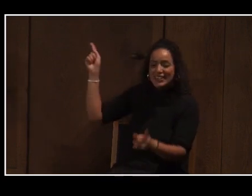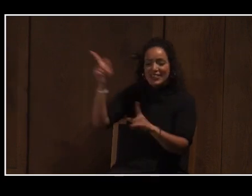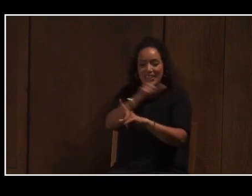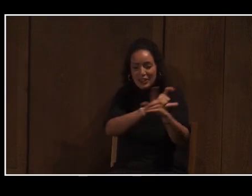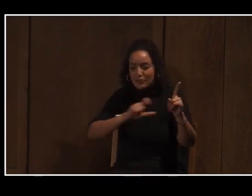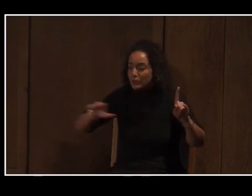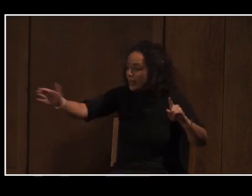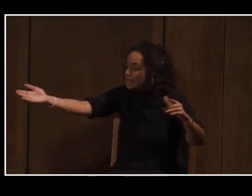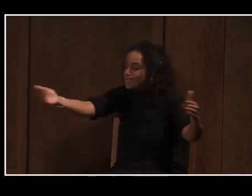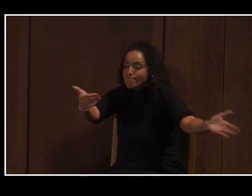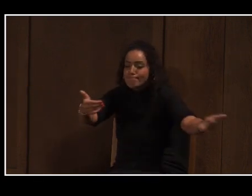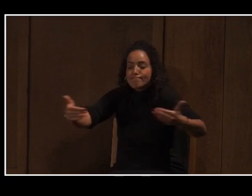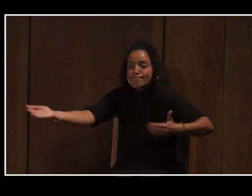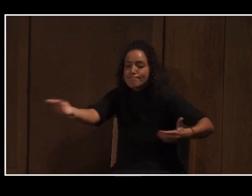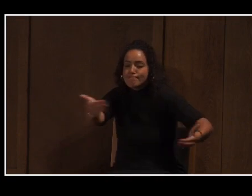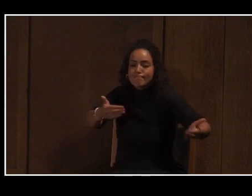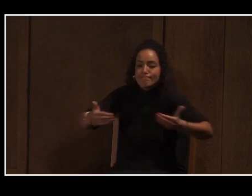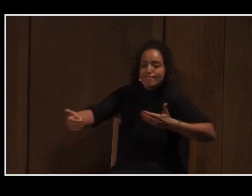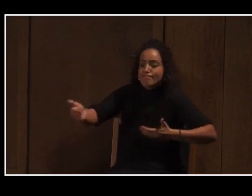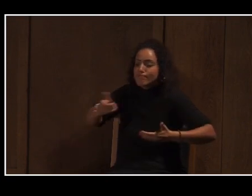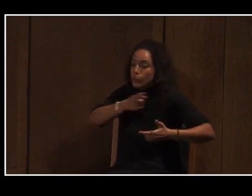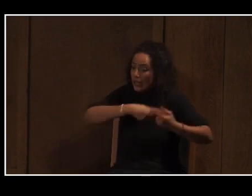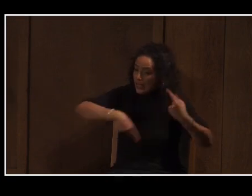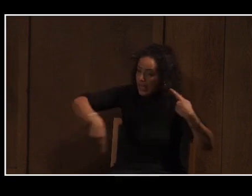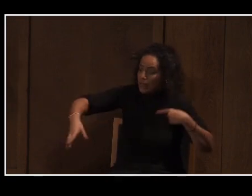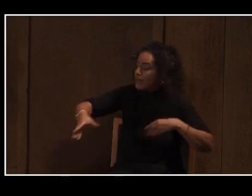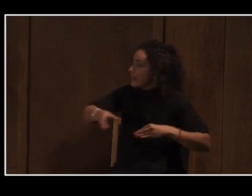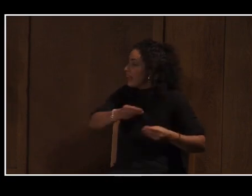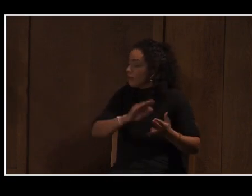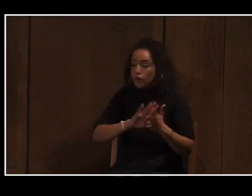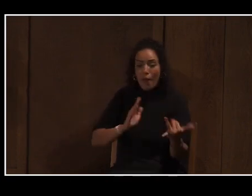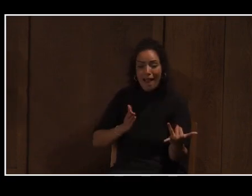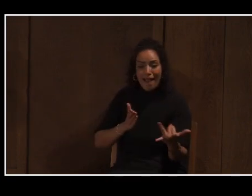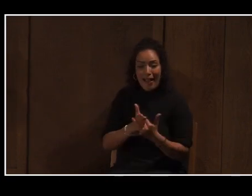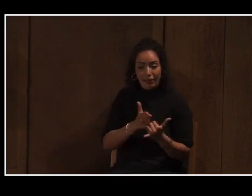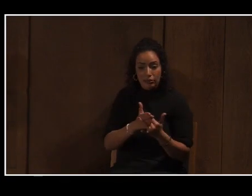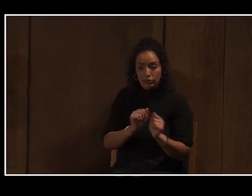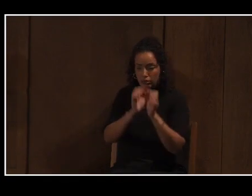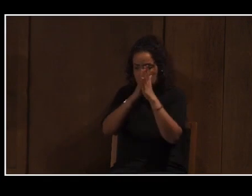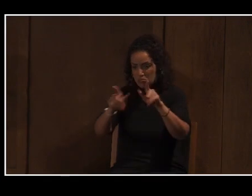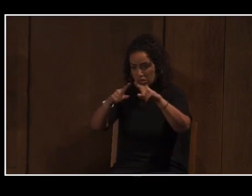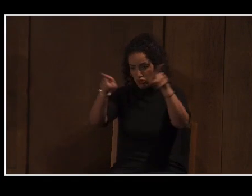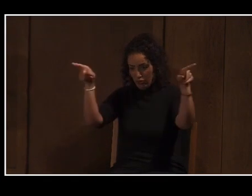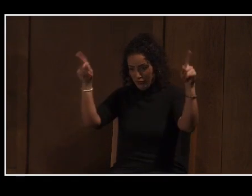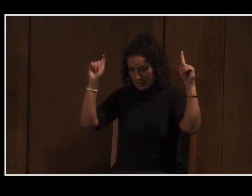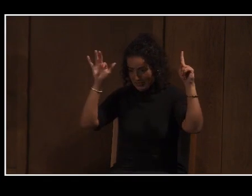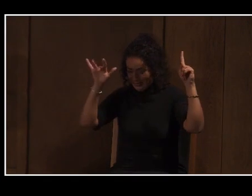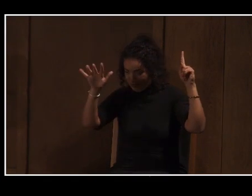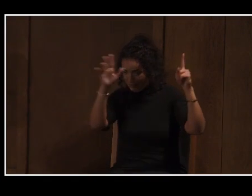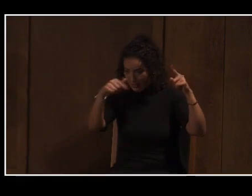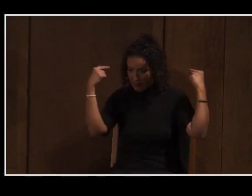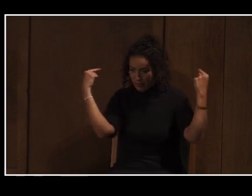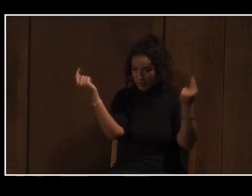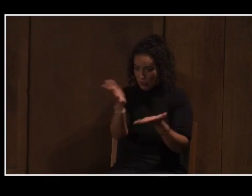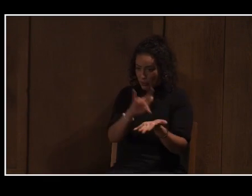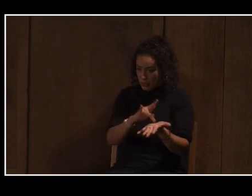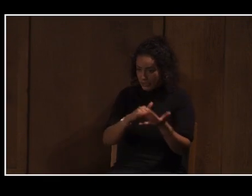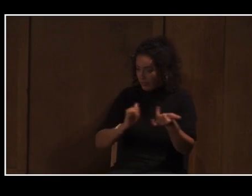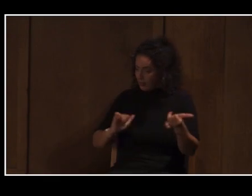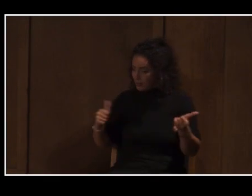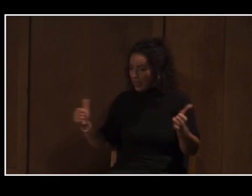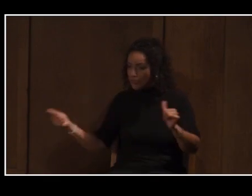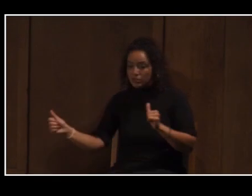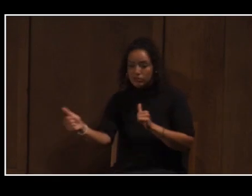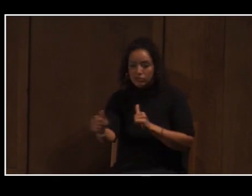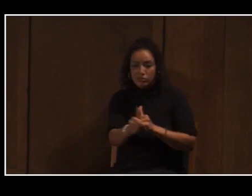actually telling, were everything from hackers to big universities in Mexico City, to neighbors in